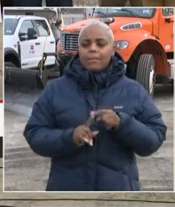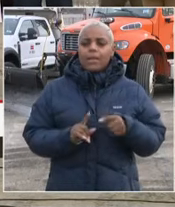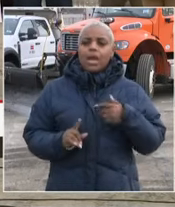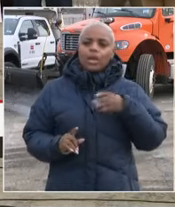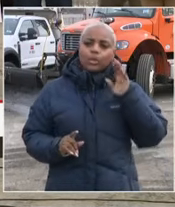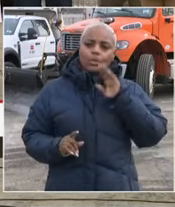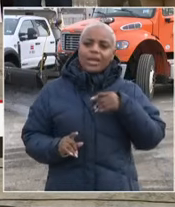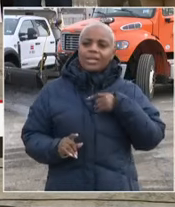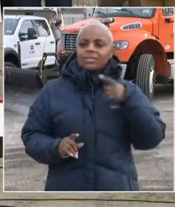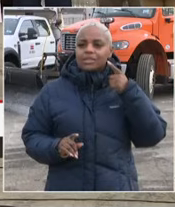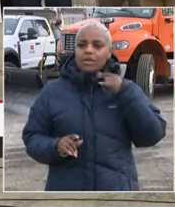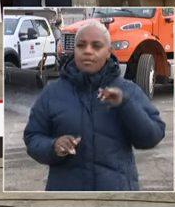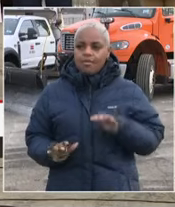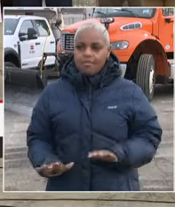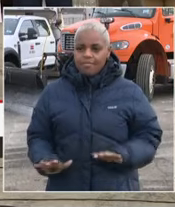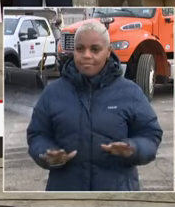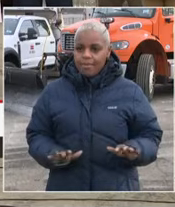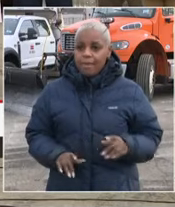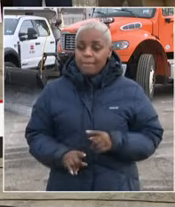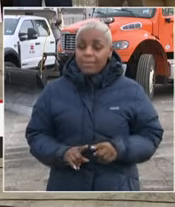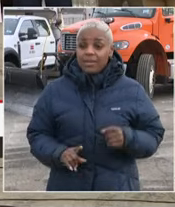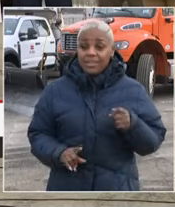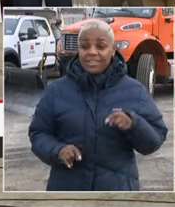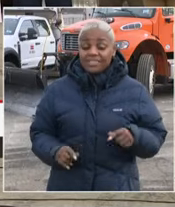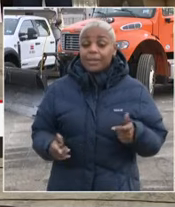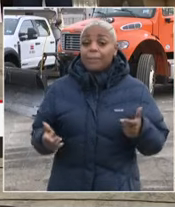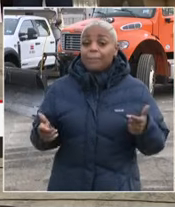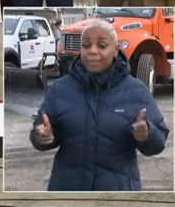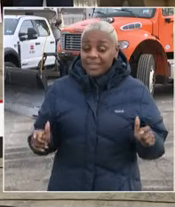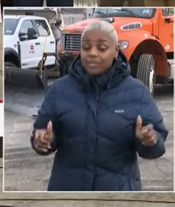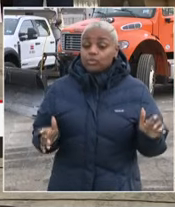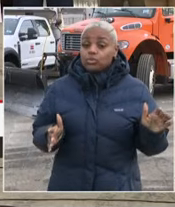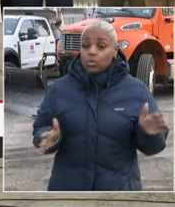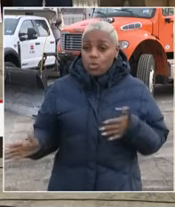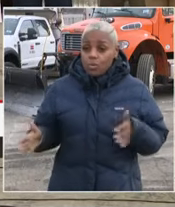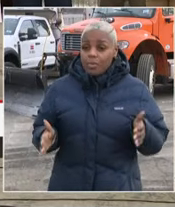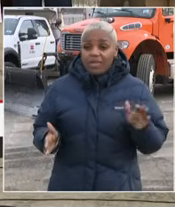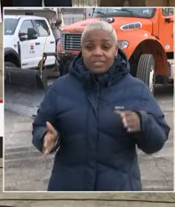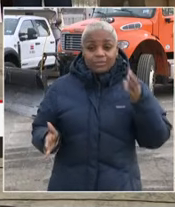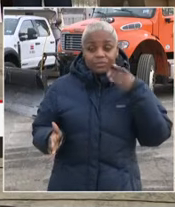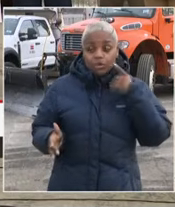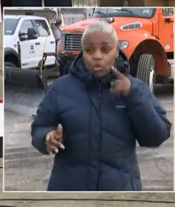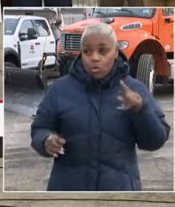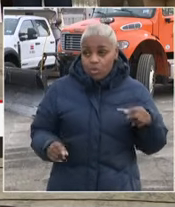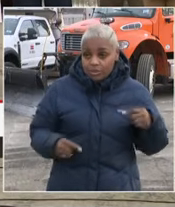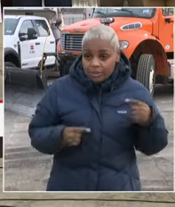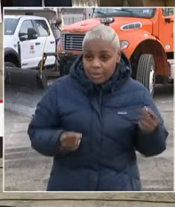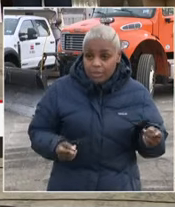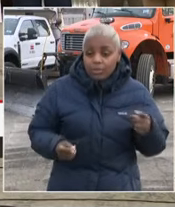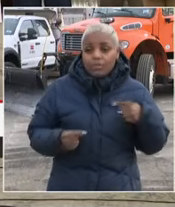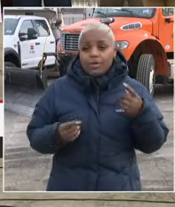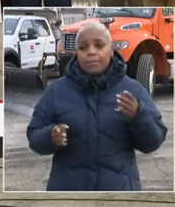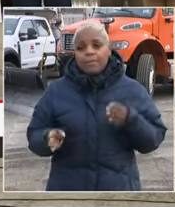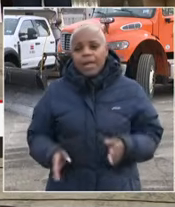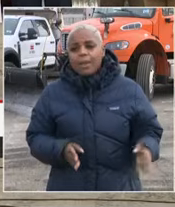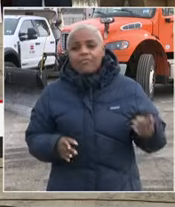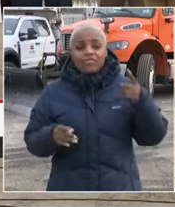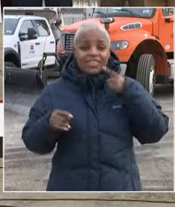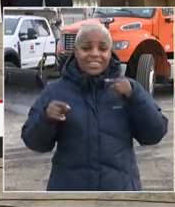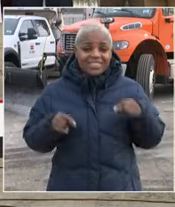We haven't had a big storm like this in a while, and we have been preparing for this. We're very concerned about the